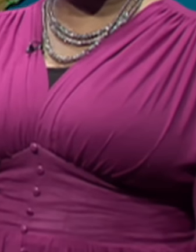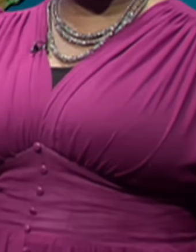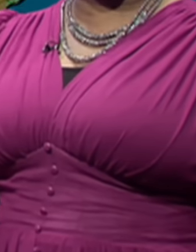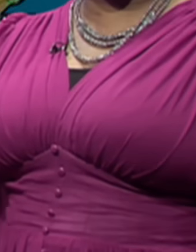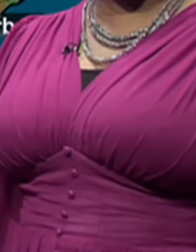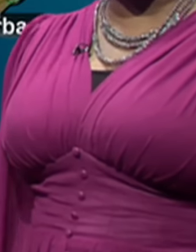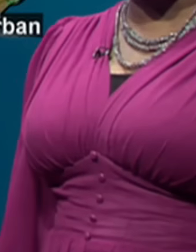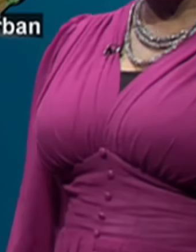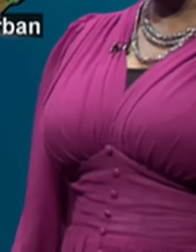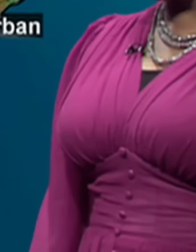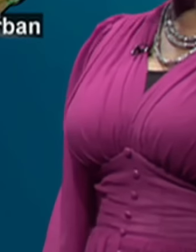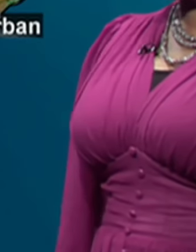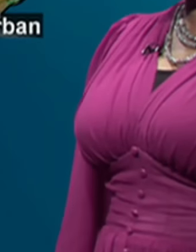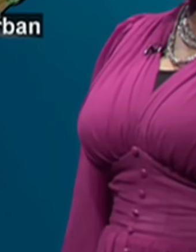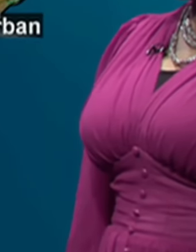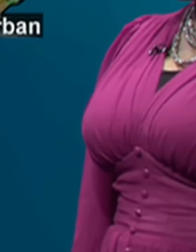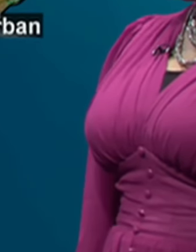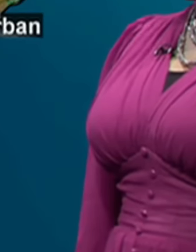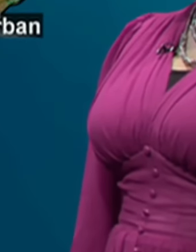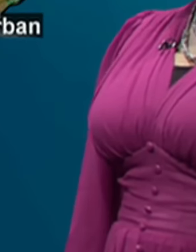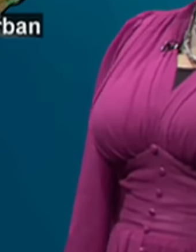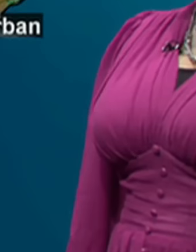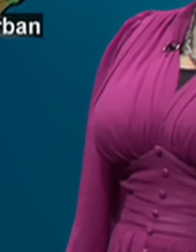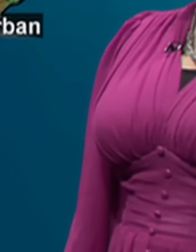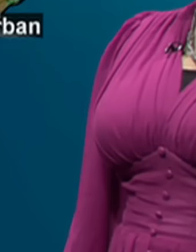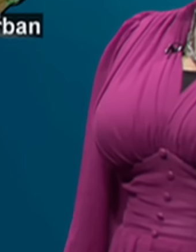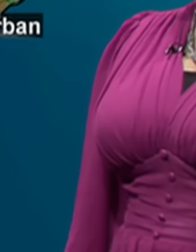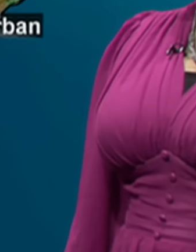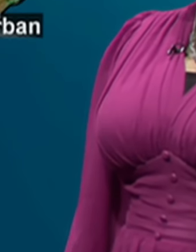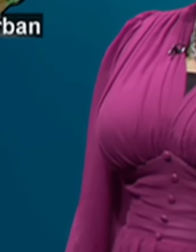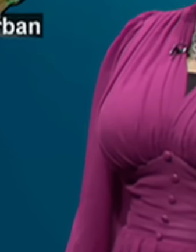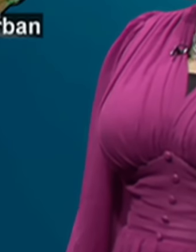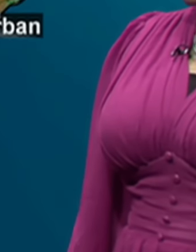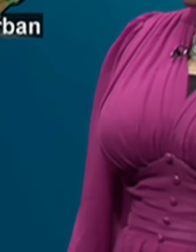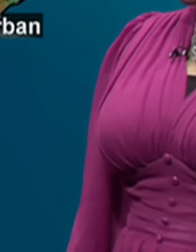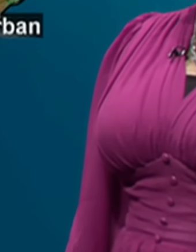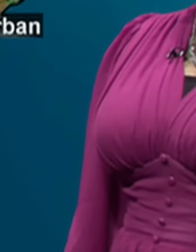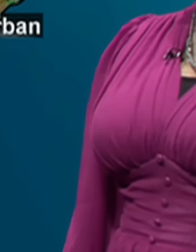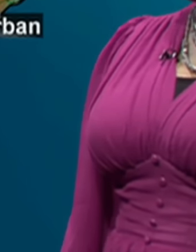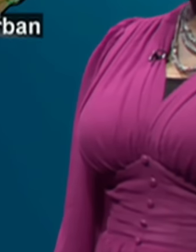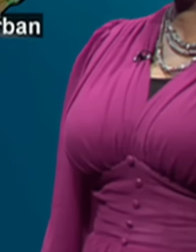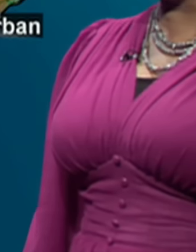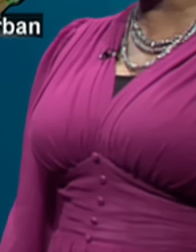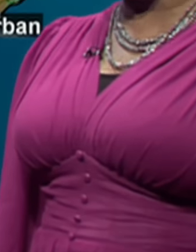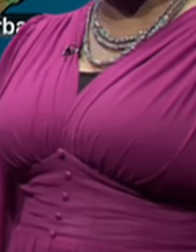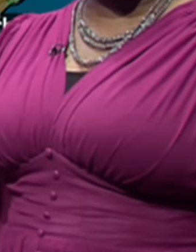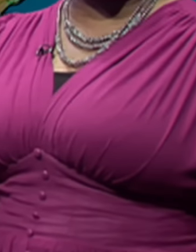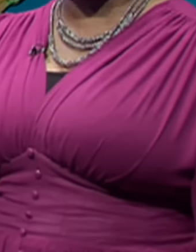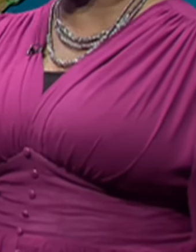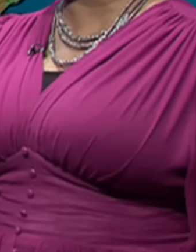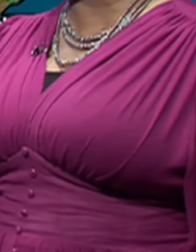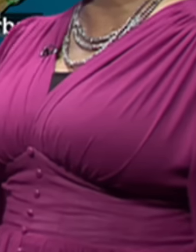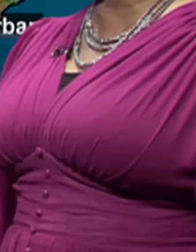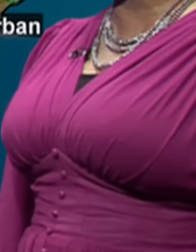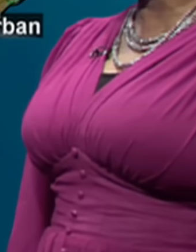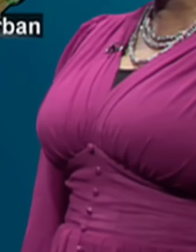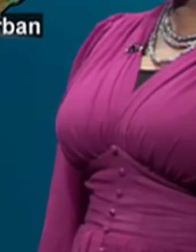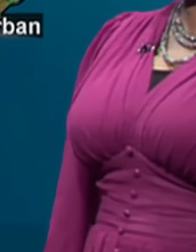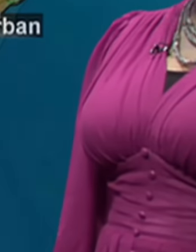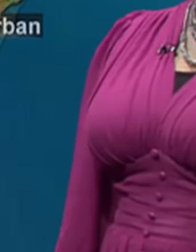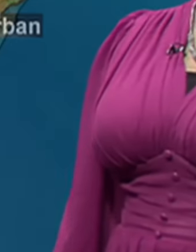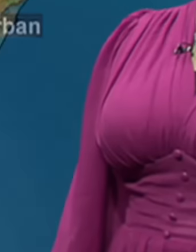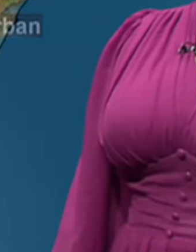godimo le gona Northern Cape go tlabe go ne le kgonagalo tša melo ya hlaga tla a re tlhokomeleng gobane go tla be go fiša kudu re le ka re lontšeng